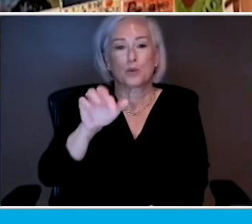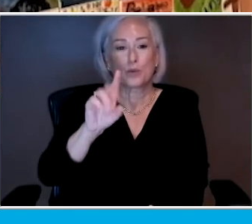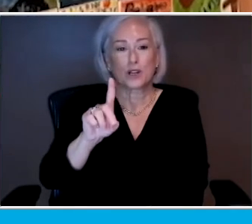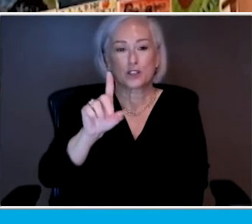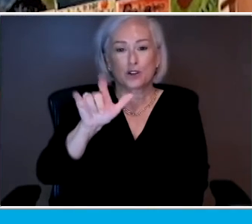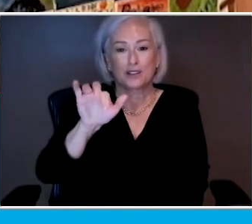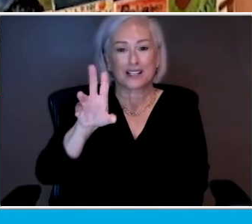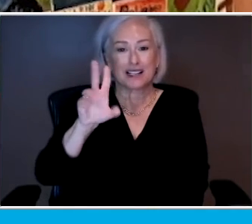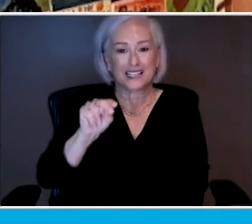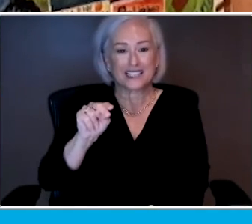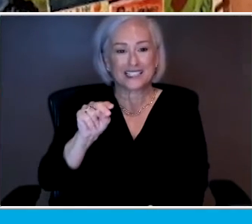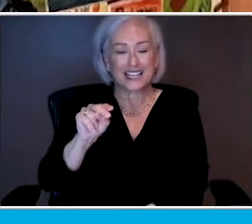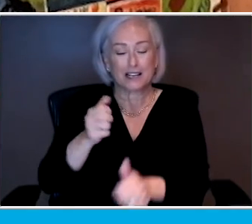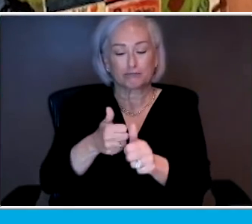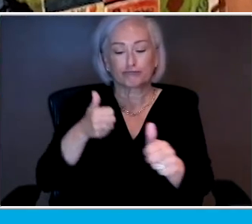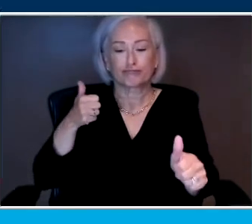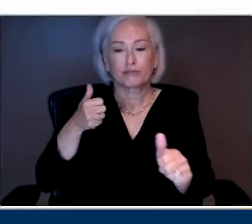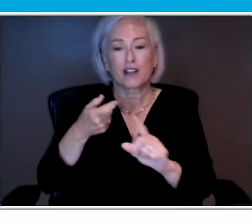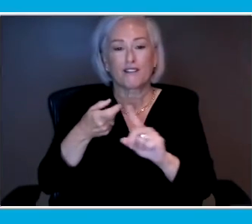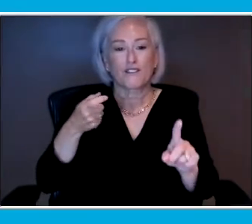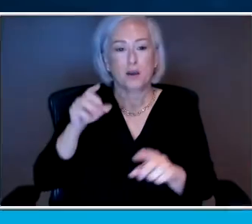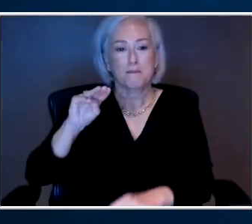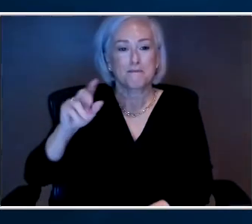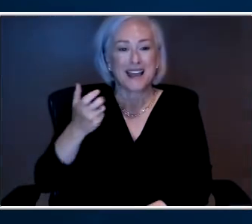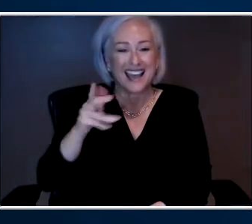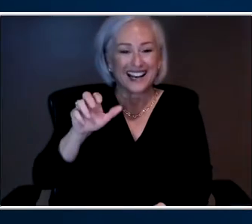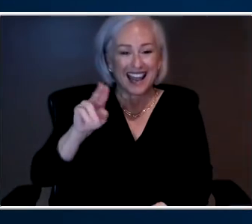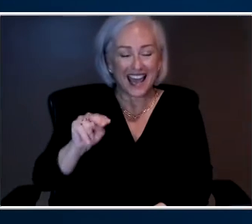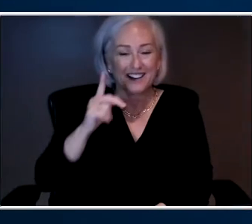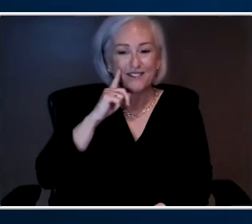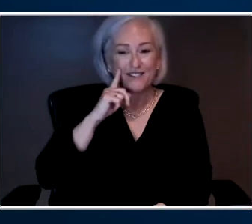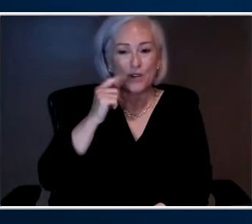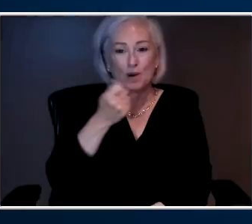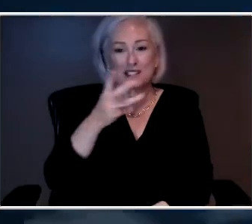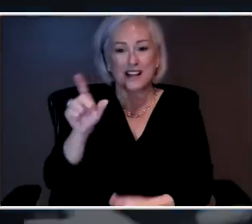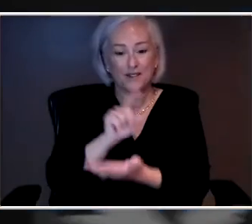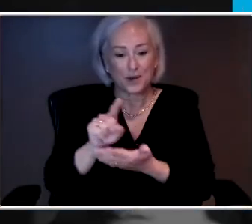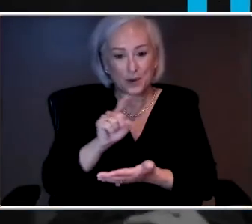weeks and the tremendous support that helped get him back home. Monday at 8.